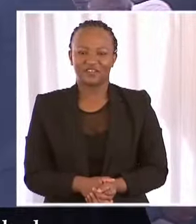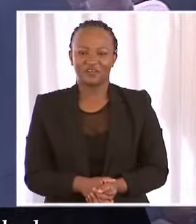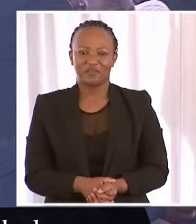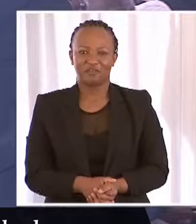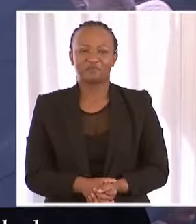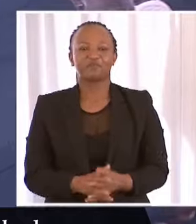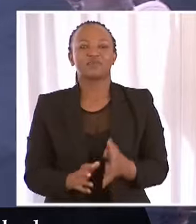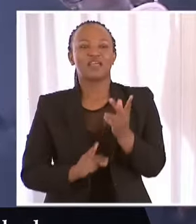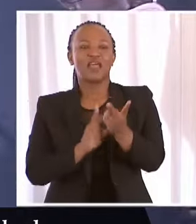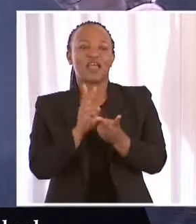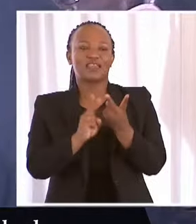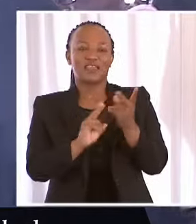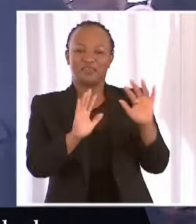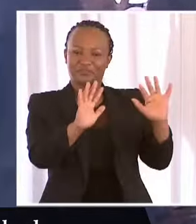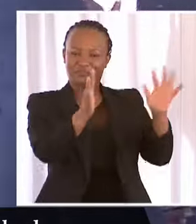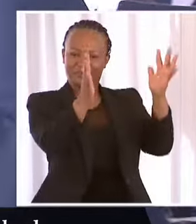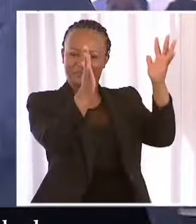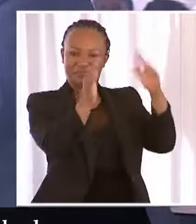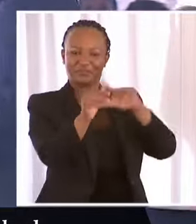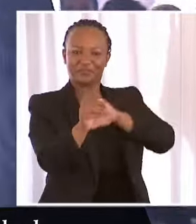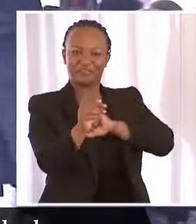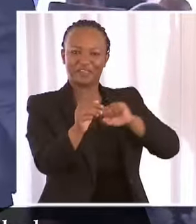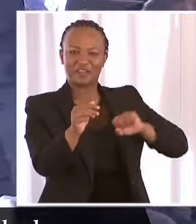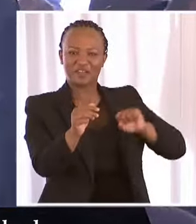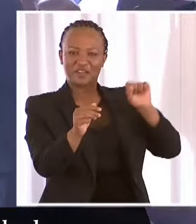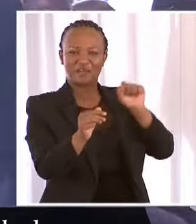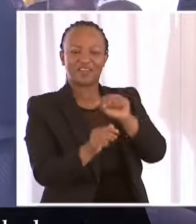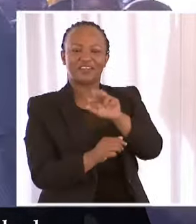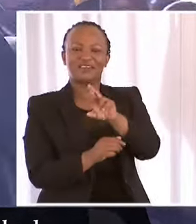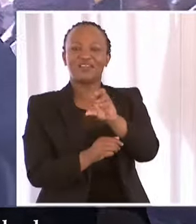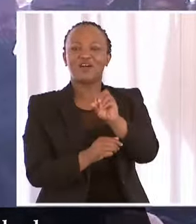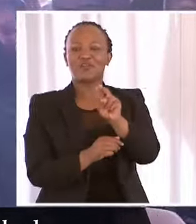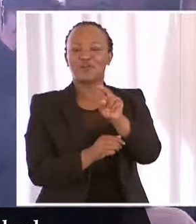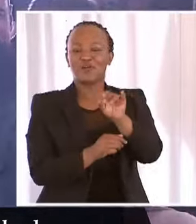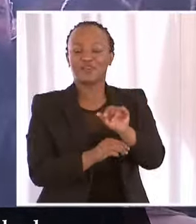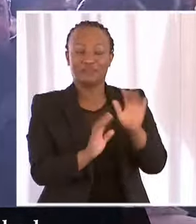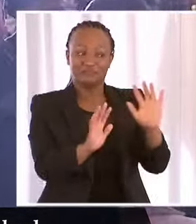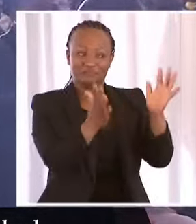we give Comrade Ronnie a big hand, please?